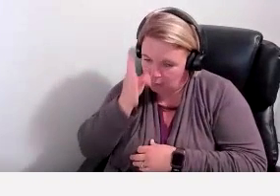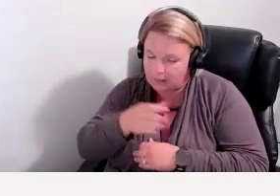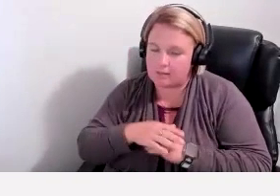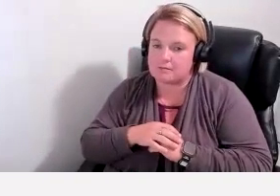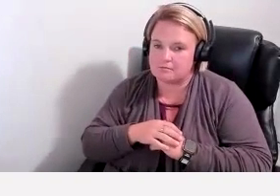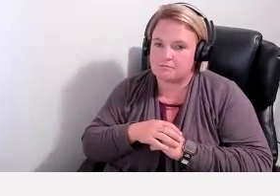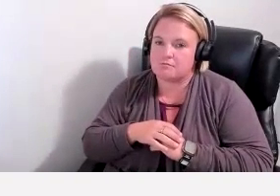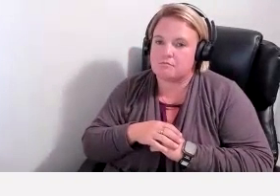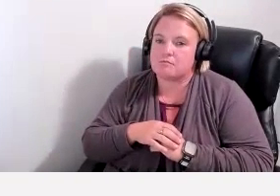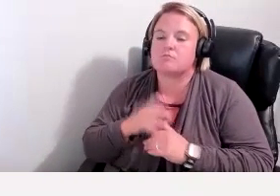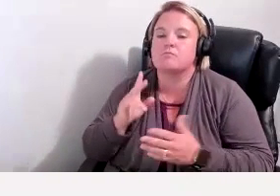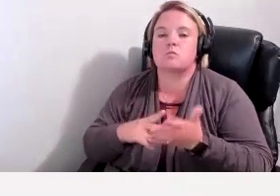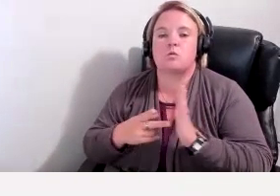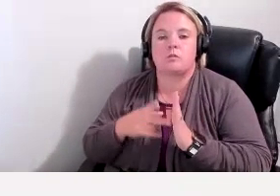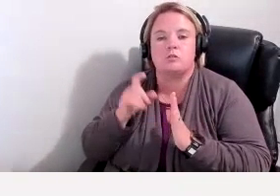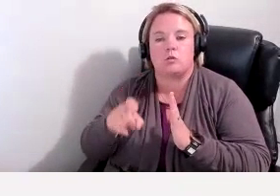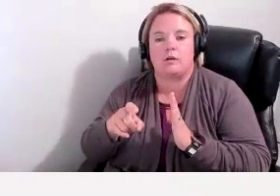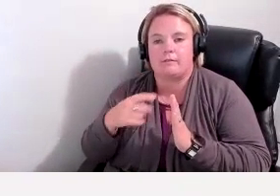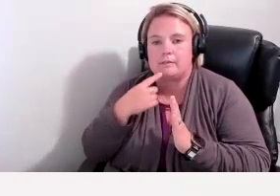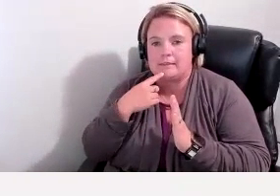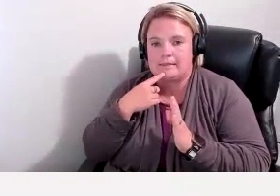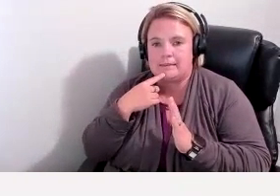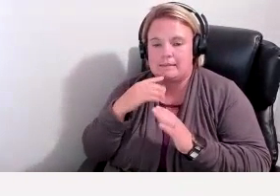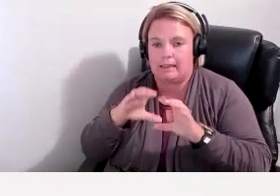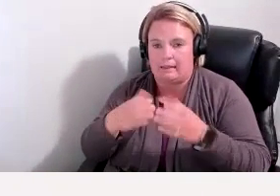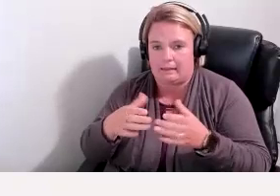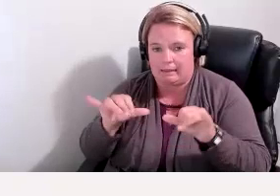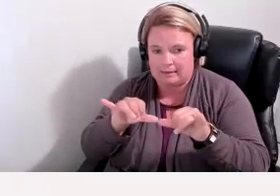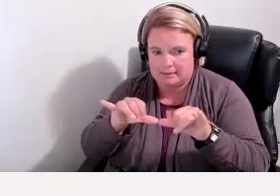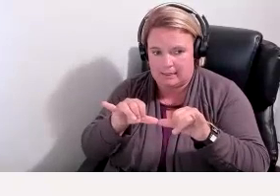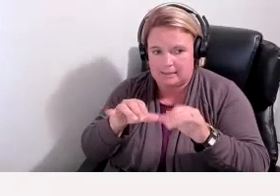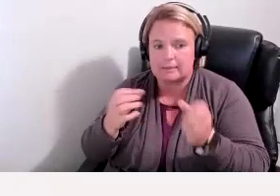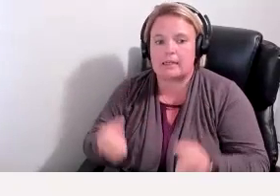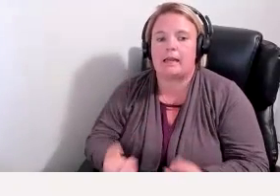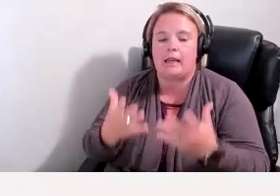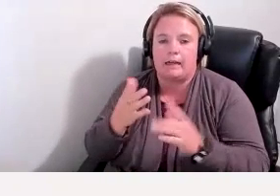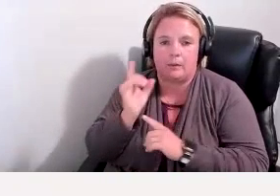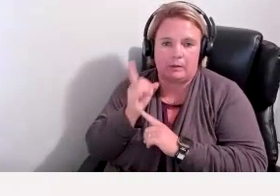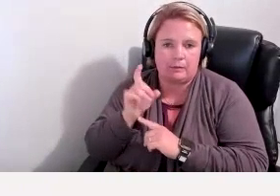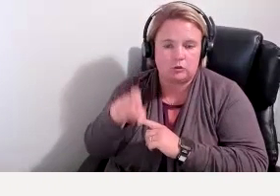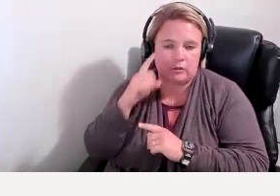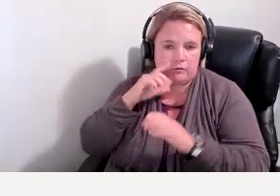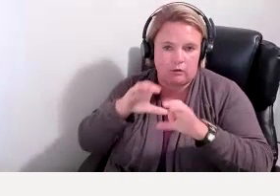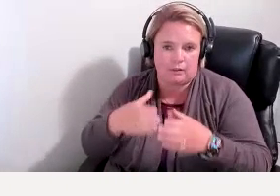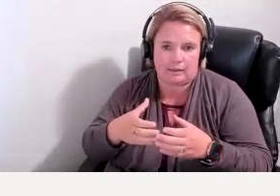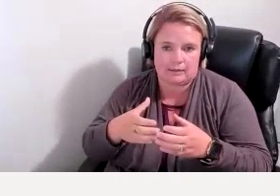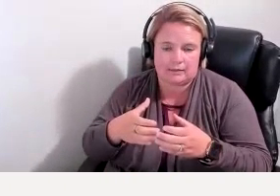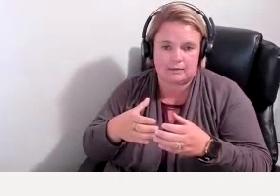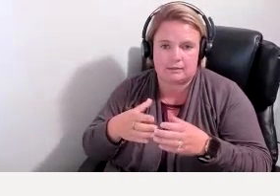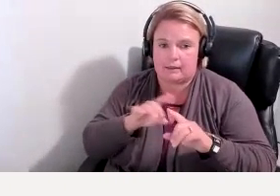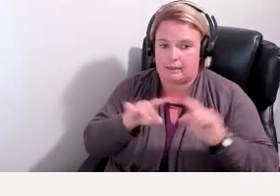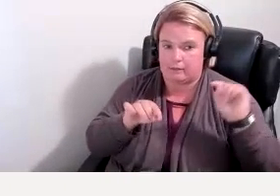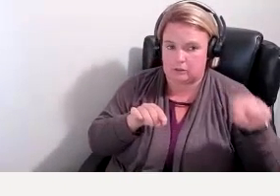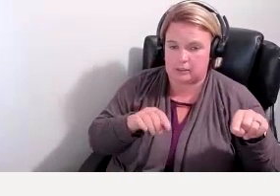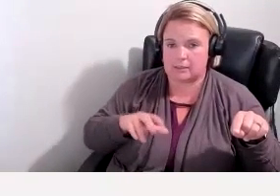So you'll have to indicate what your class size is and the number of minutes you need for the course. Now, the difference between this and 3C